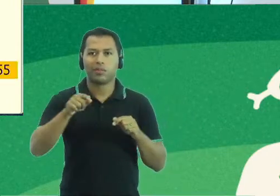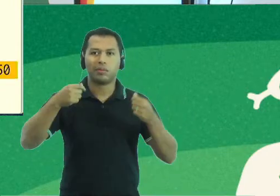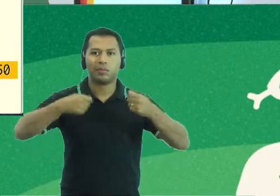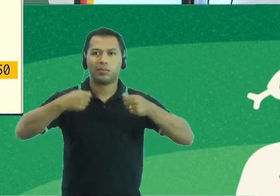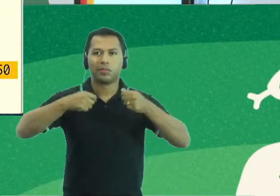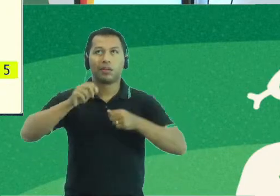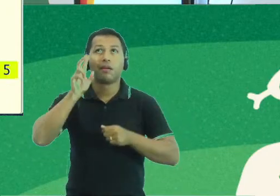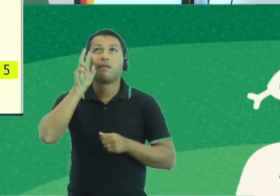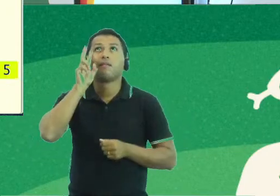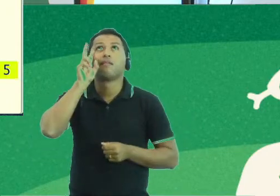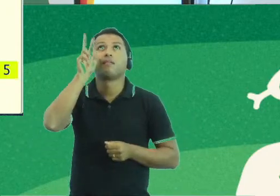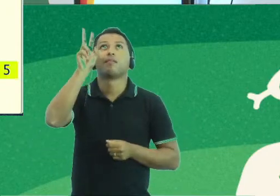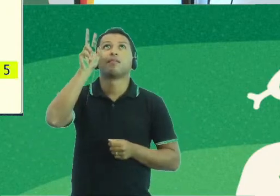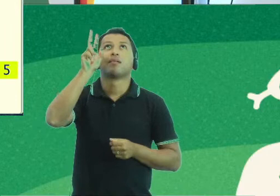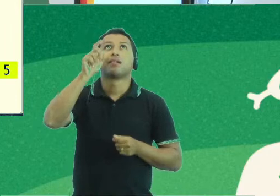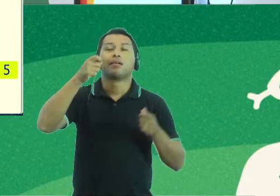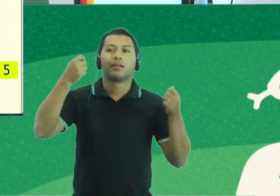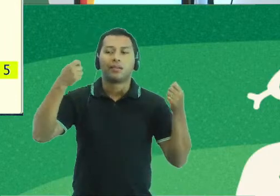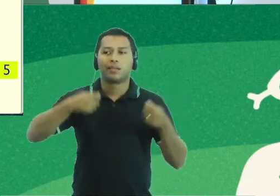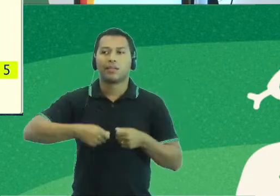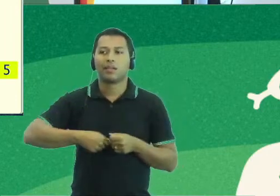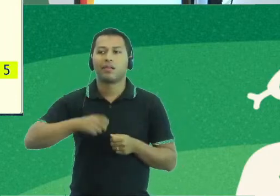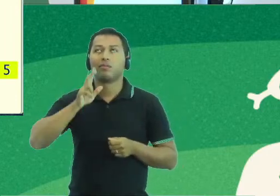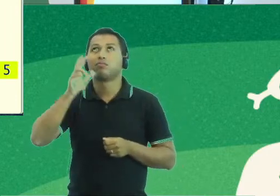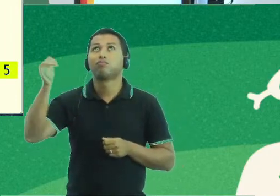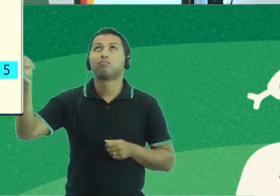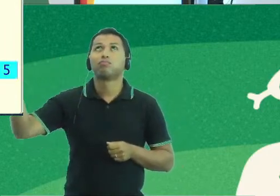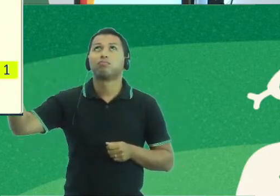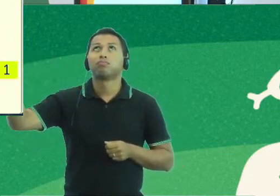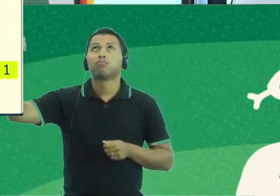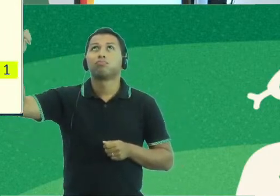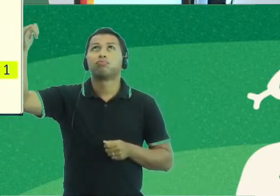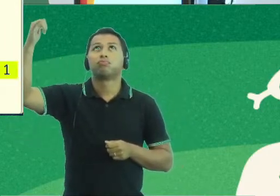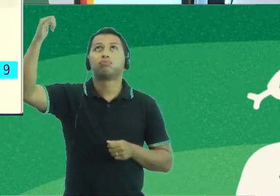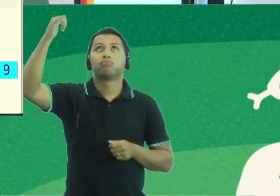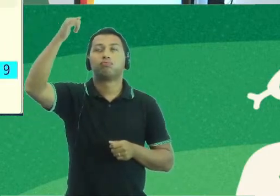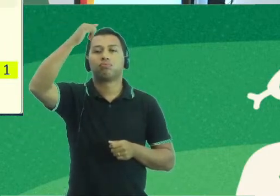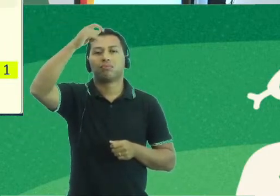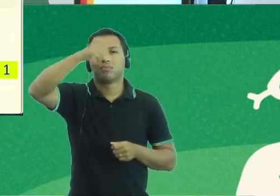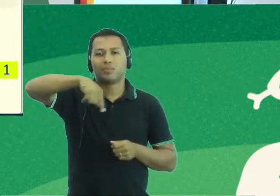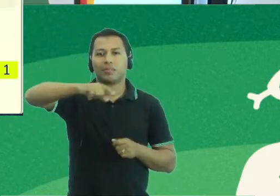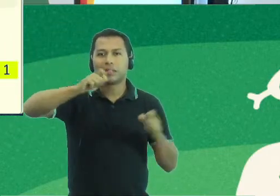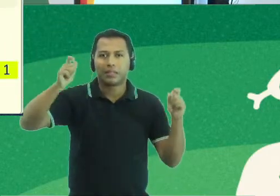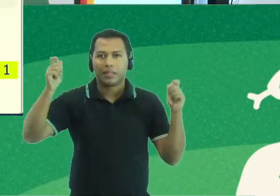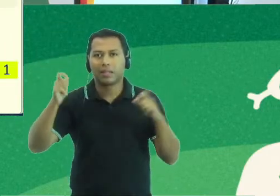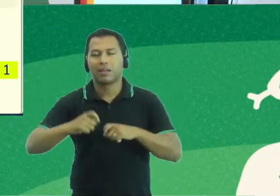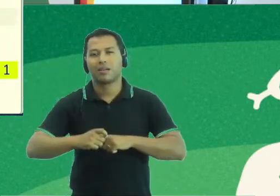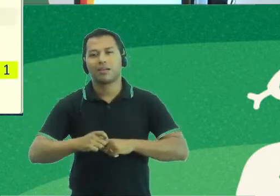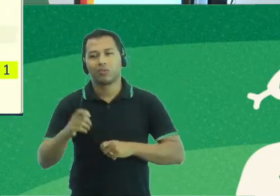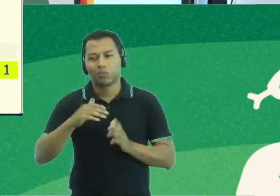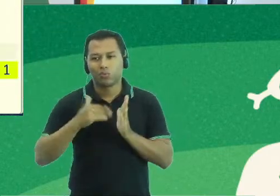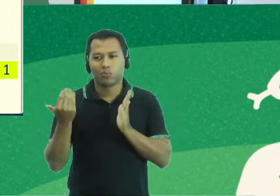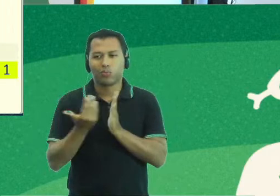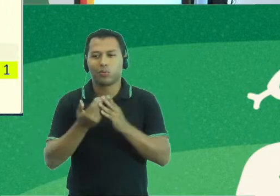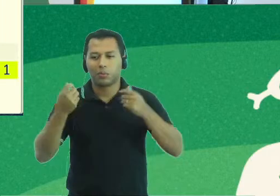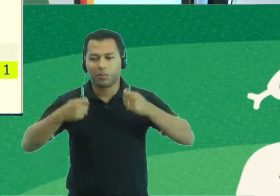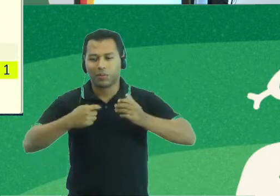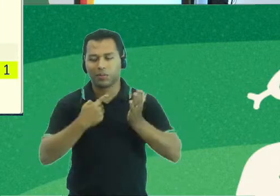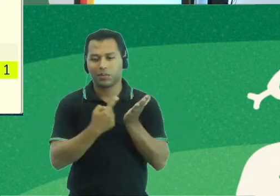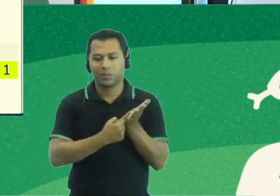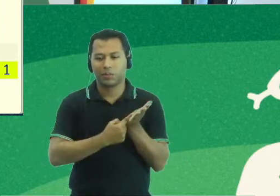And now I can get rid of that other stuff. I think this is all I need to do to schedule those. See if I can get that